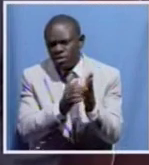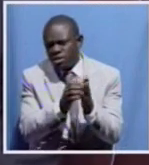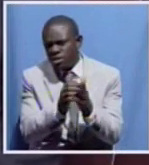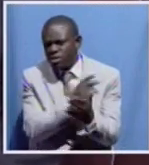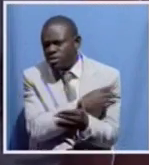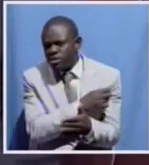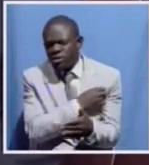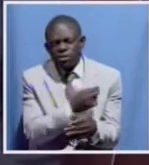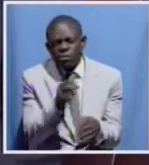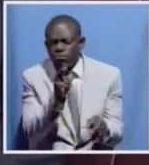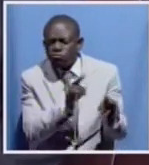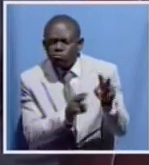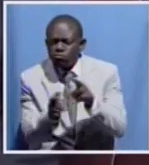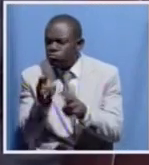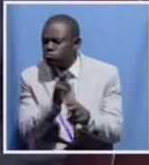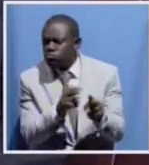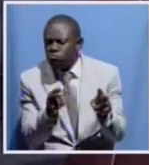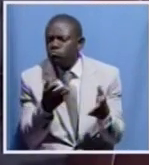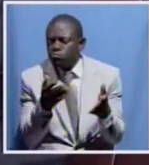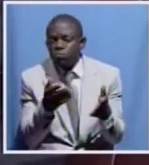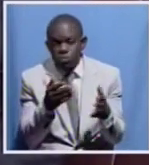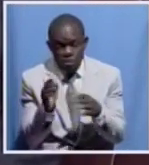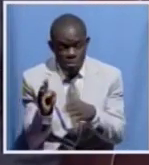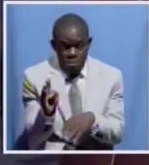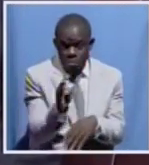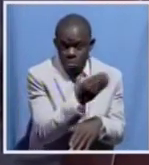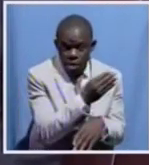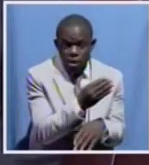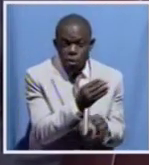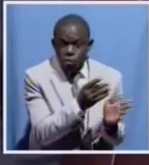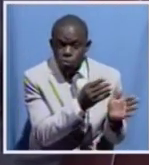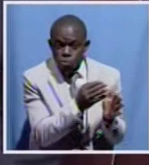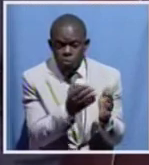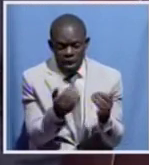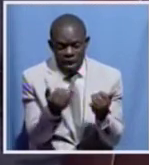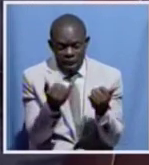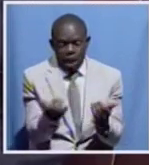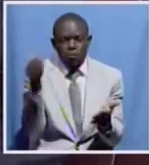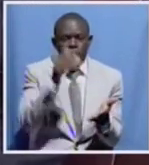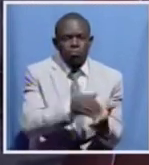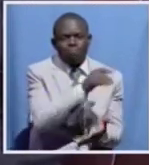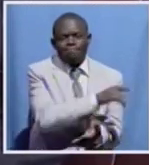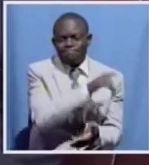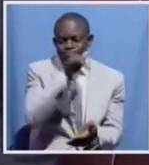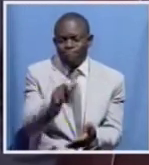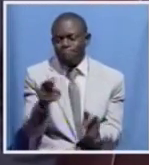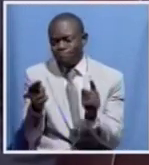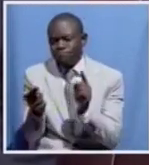we came to see Her Honor the Vice President, we would probably be signing